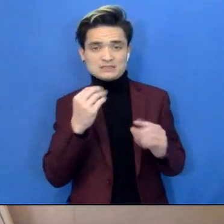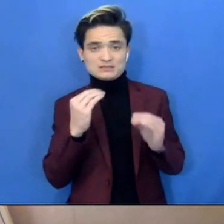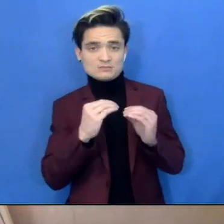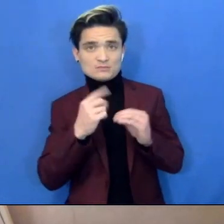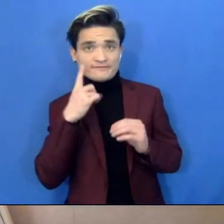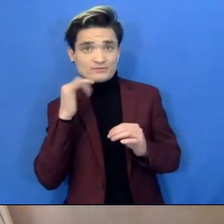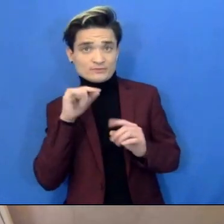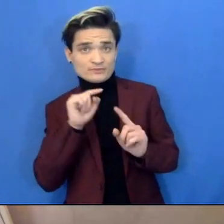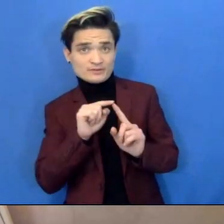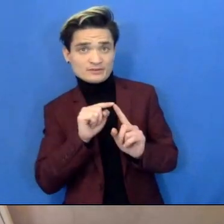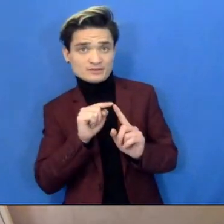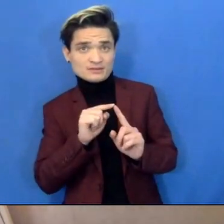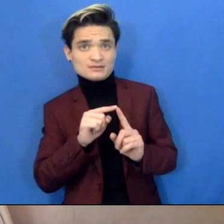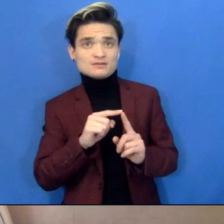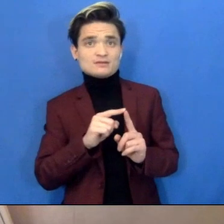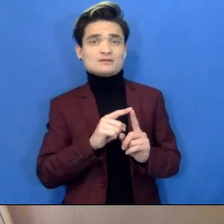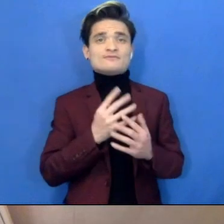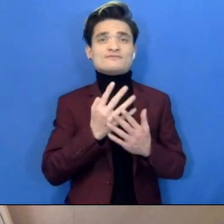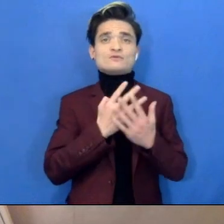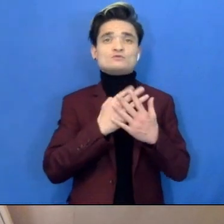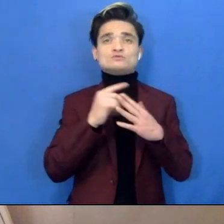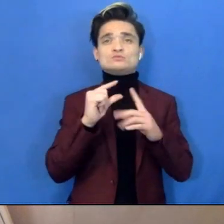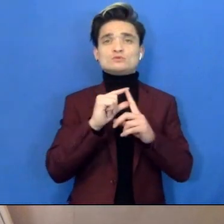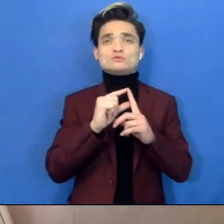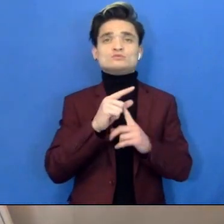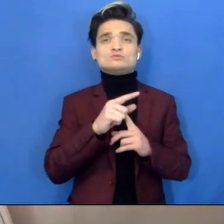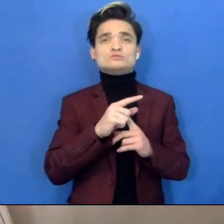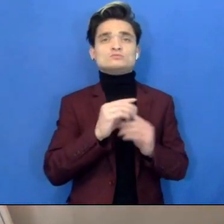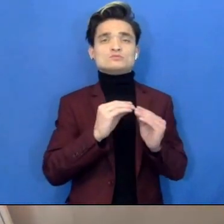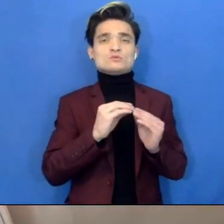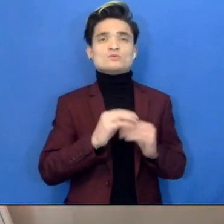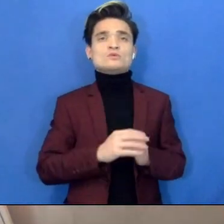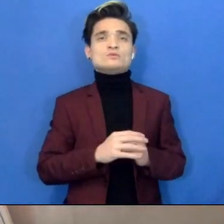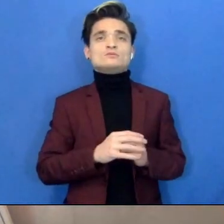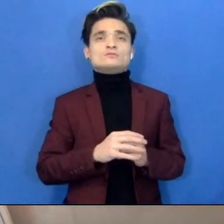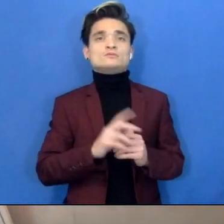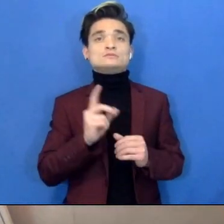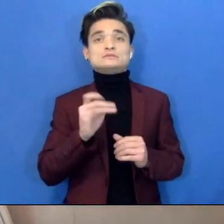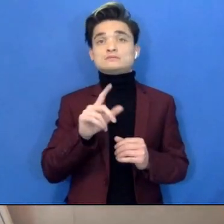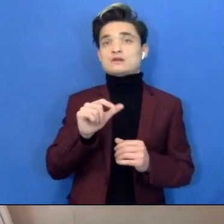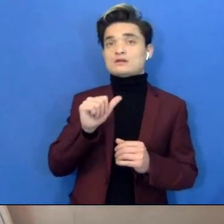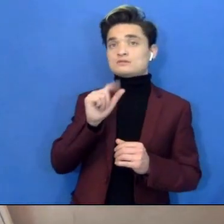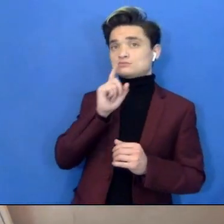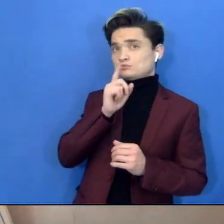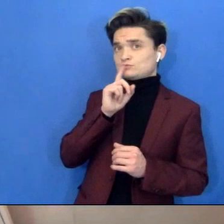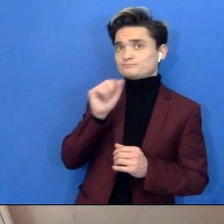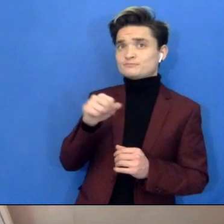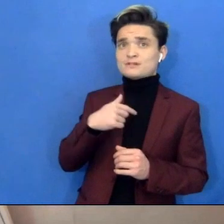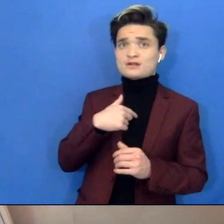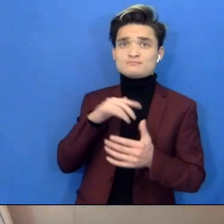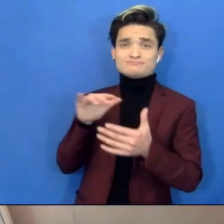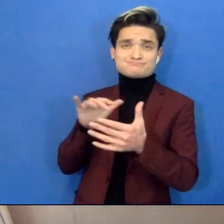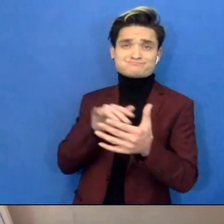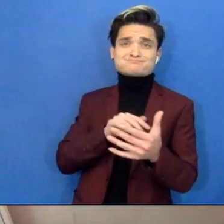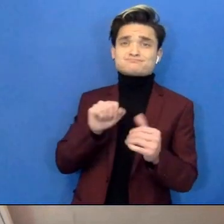that? Yeah, I love them. We're currently working on a study on them and really spending a lot of time of